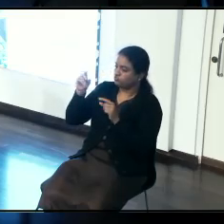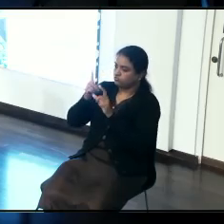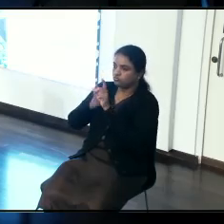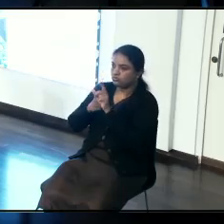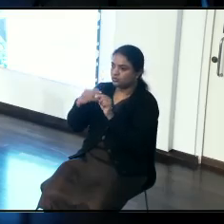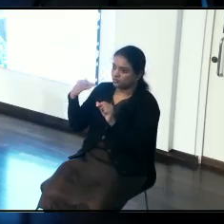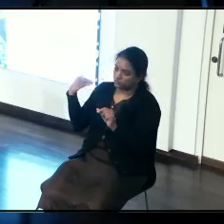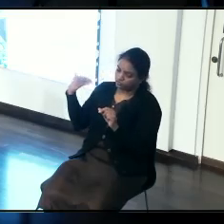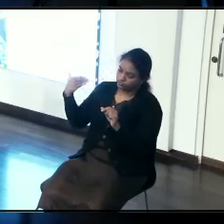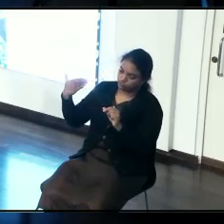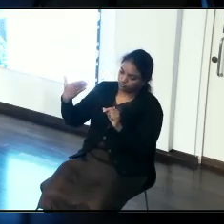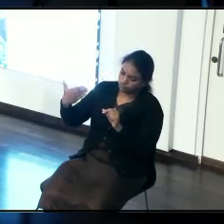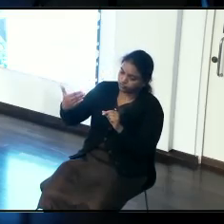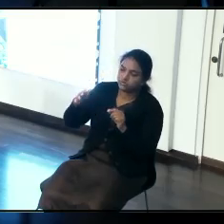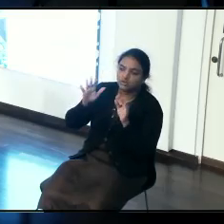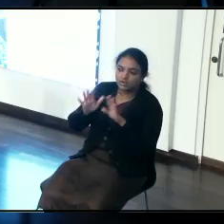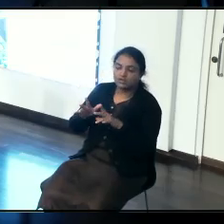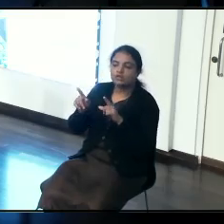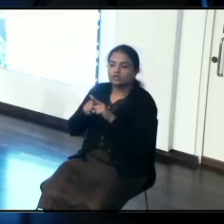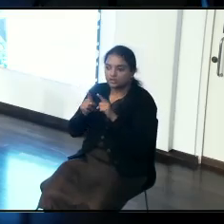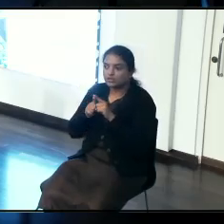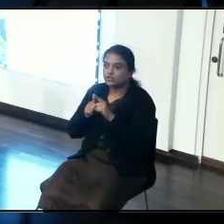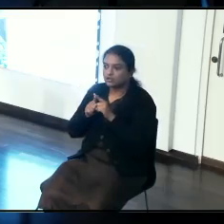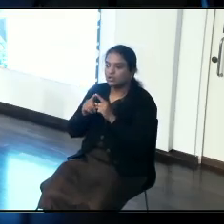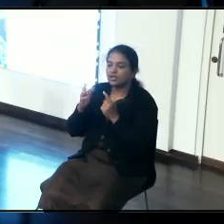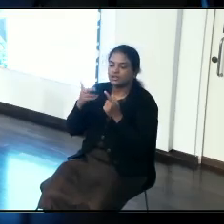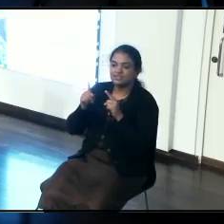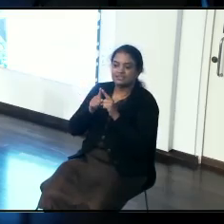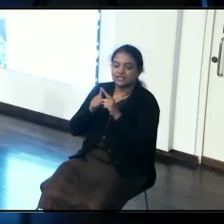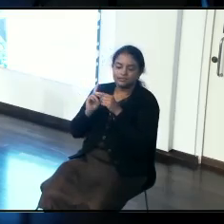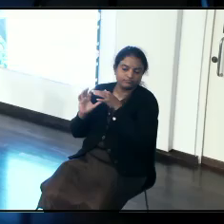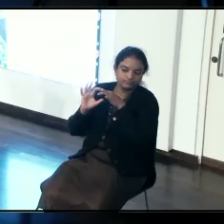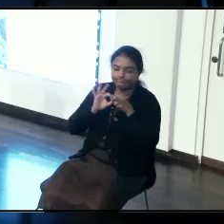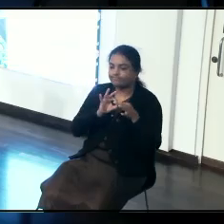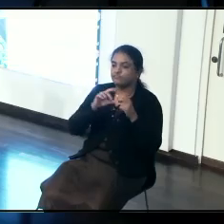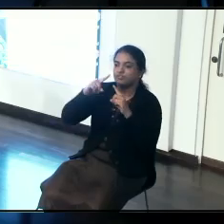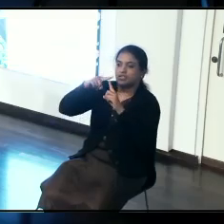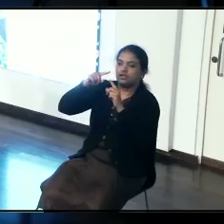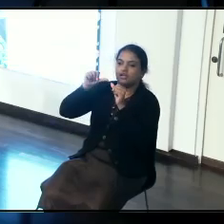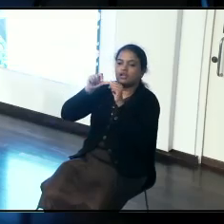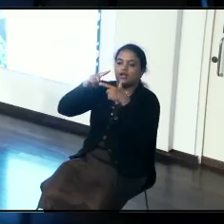have, or believed to have predated the Taj Mahal.